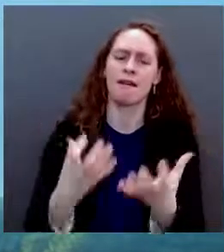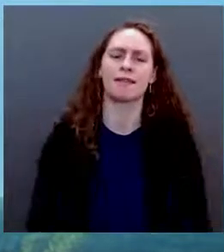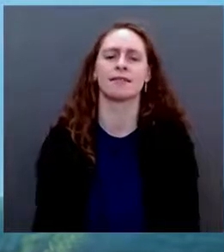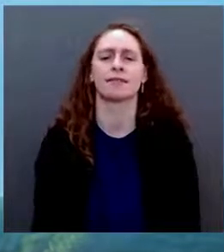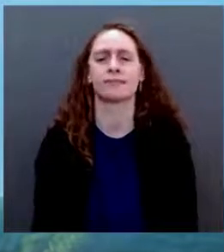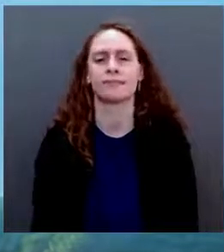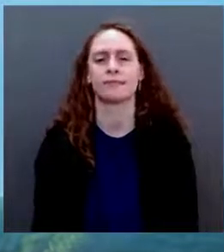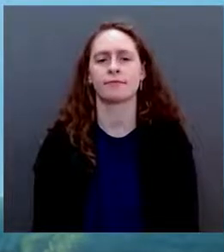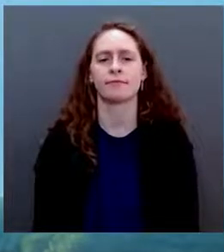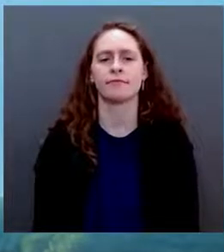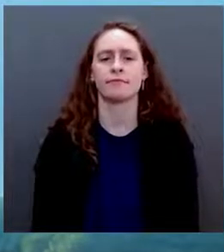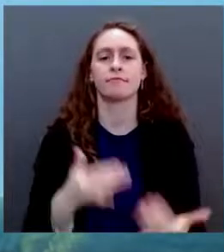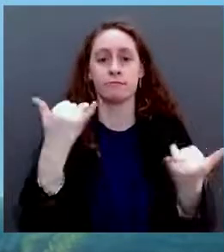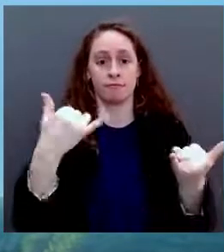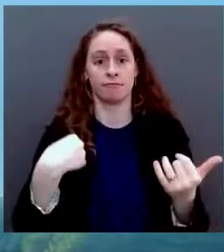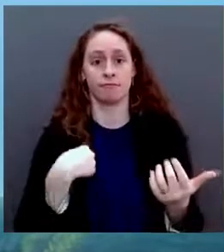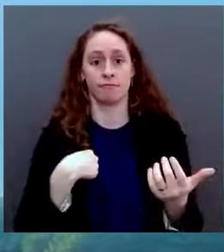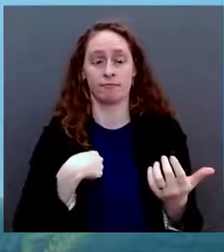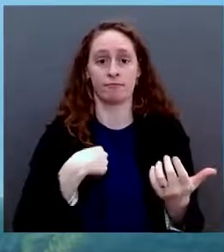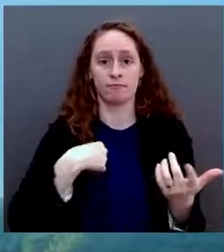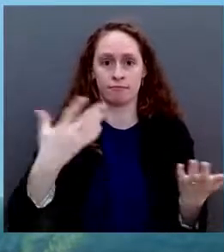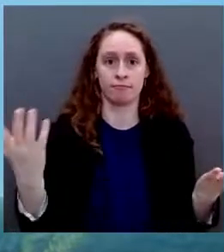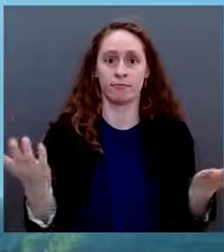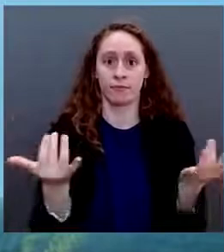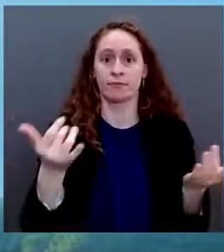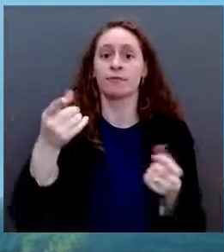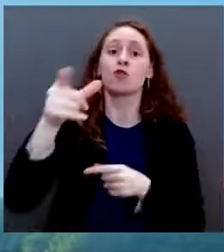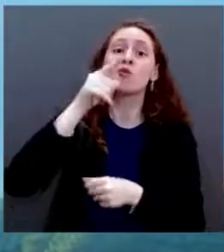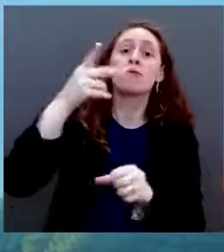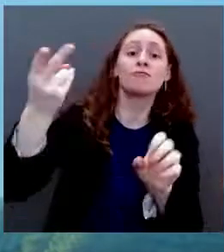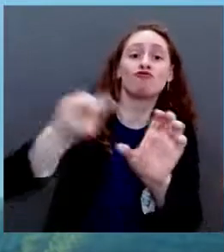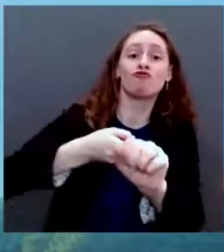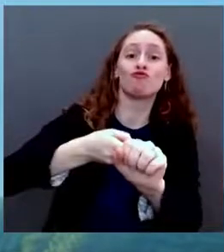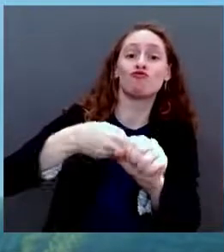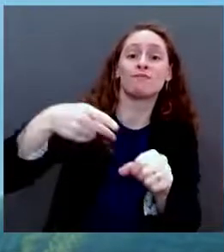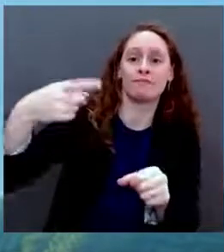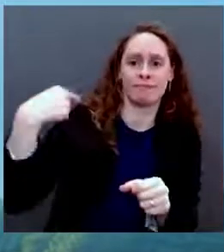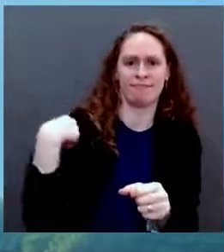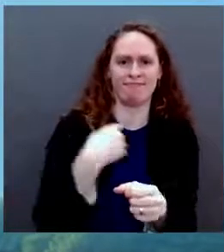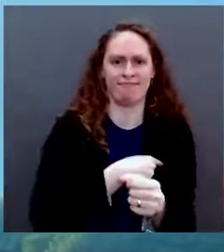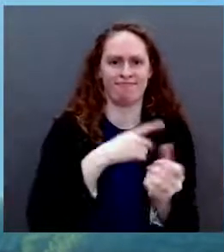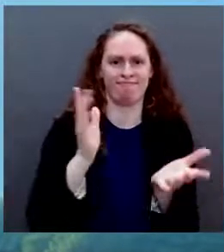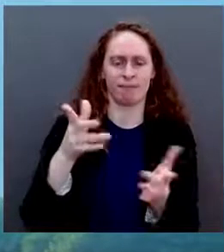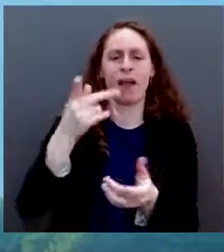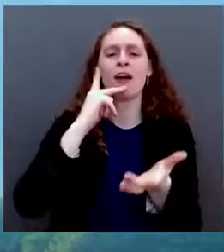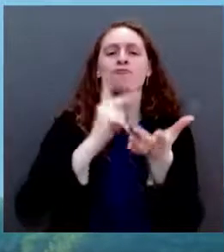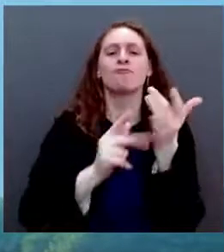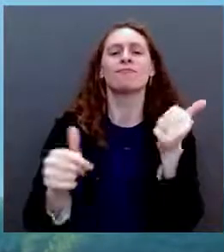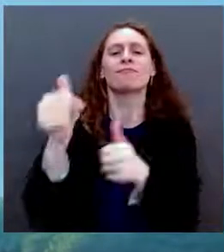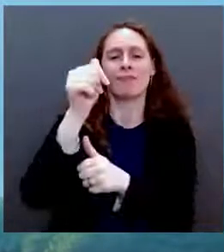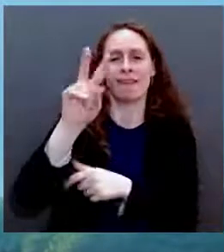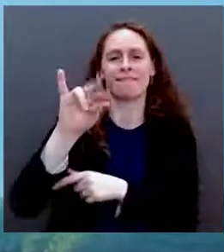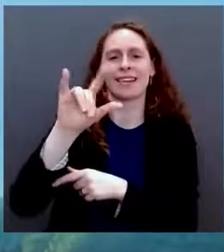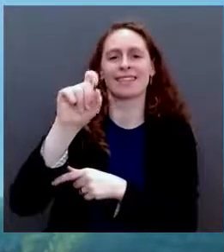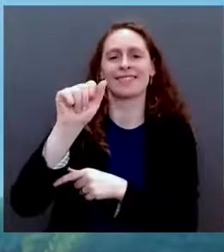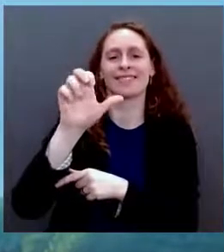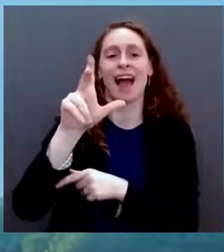create fair markets and more opportunities for family farmers and ranchers and bring down the price at grocery